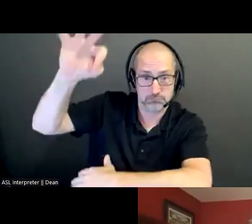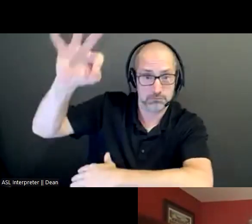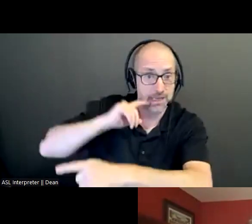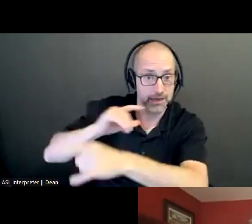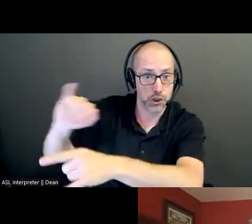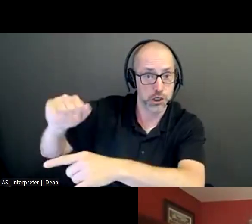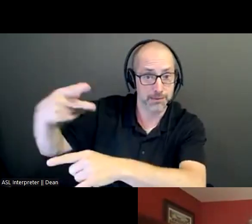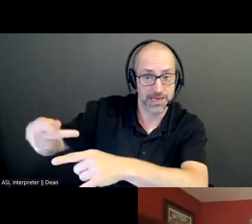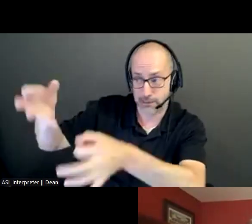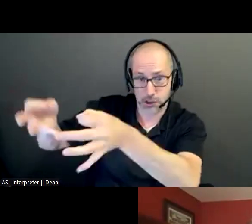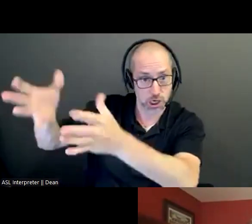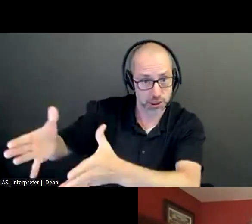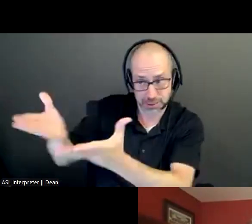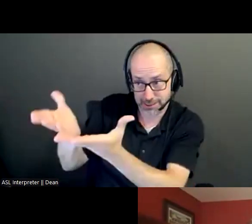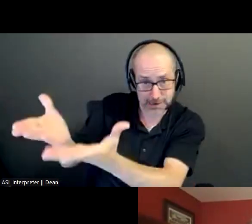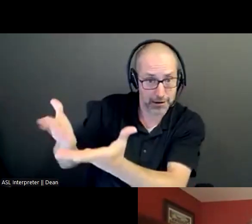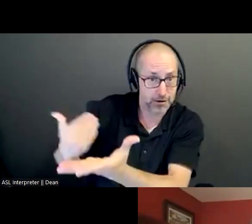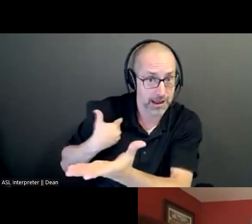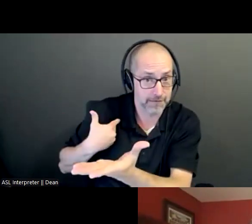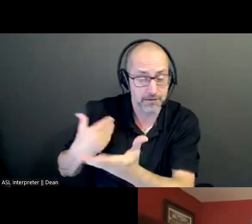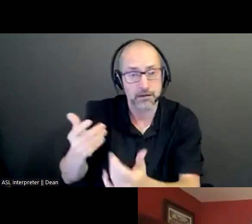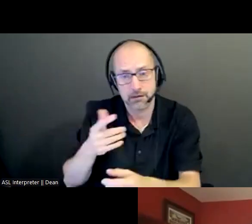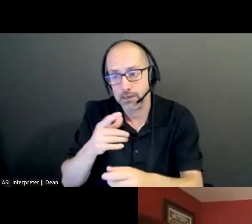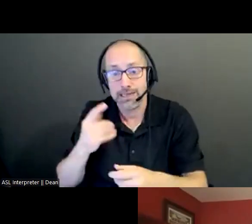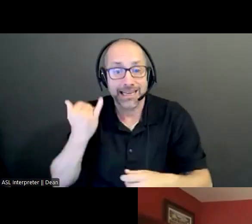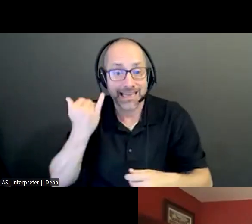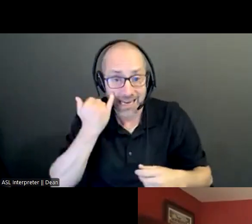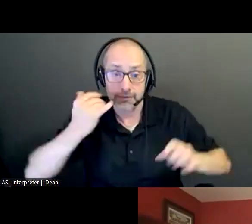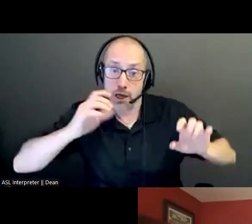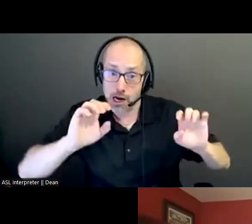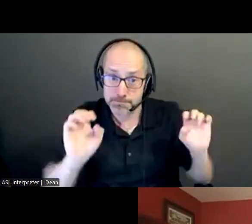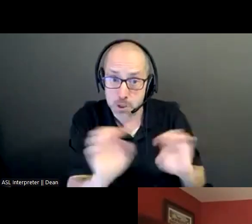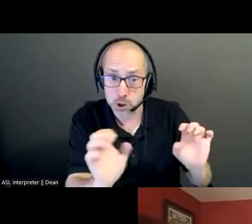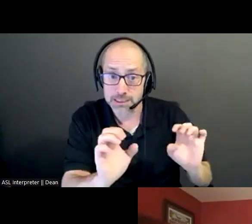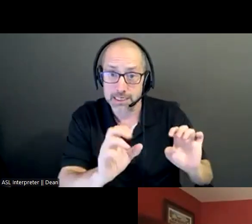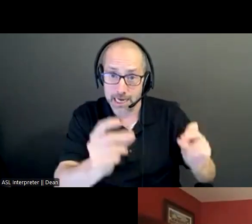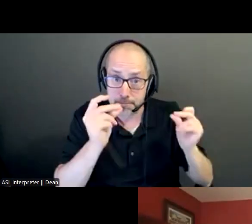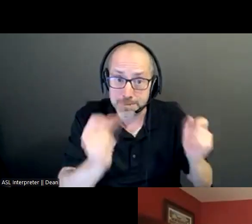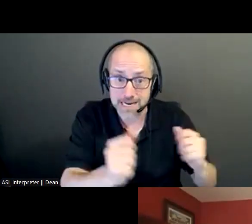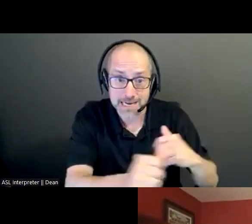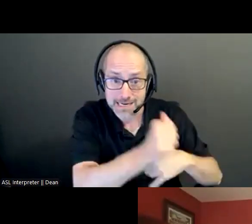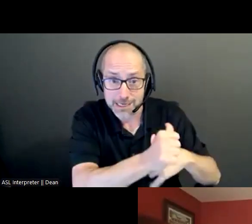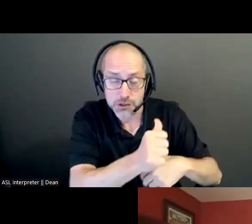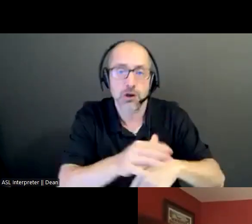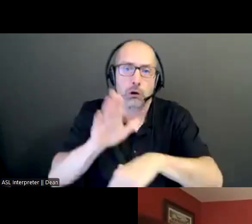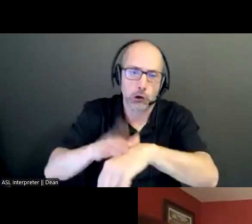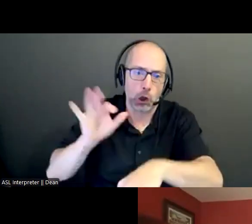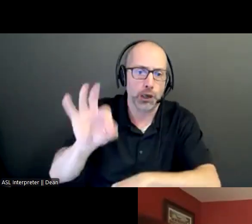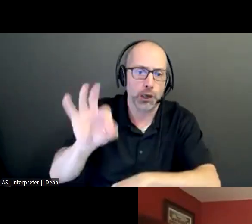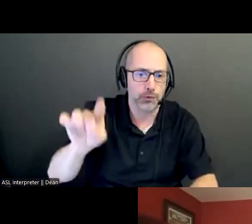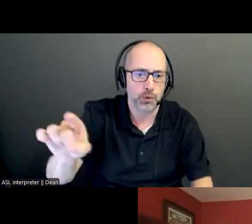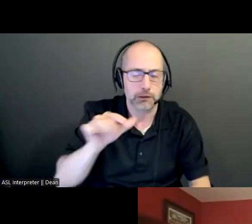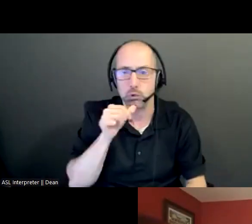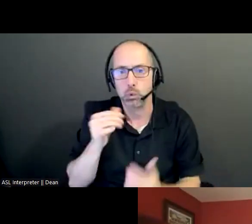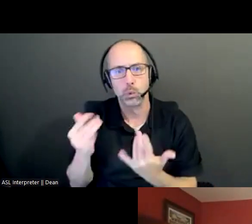is imminent, immediate danger, you want to call 911. You cannot rely on any sort of court